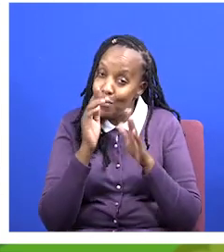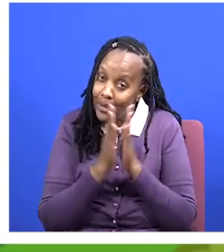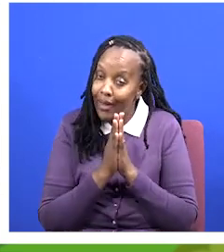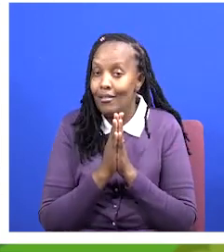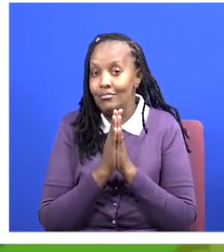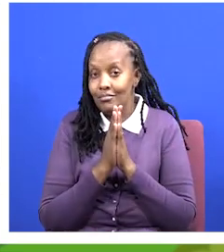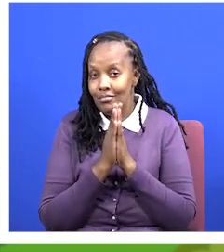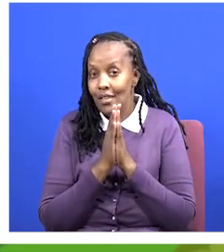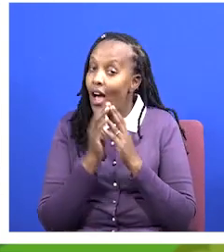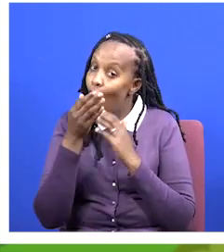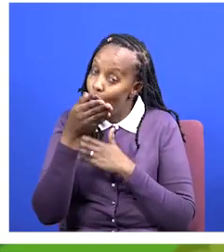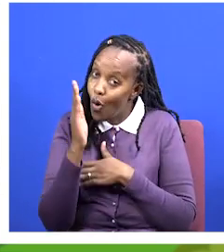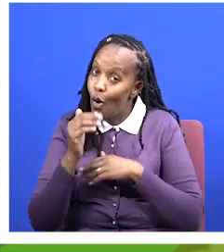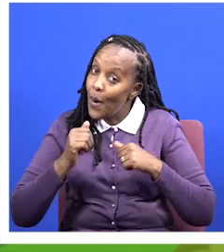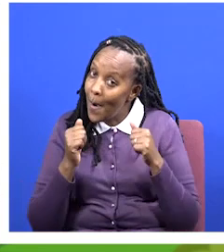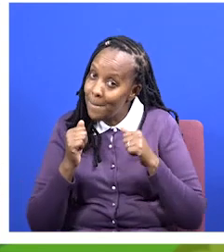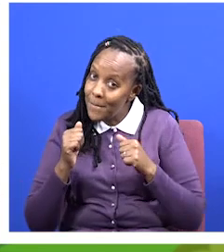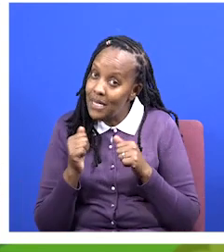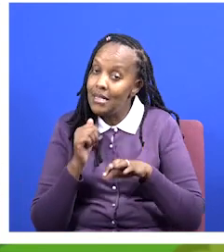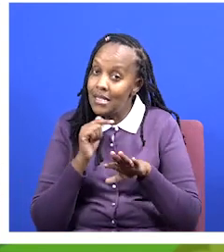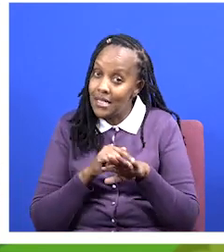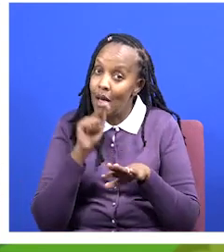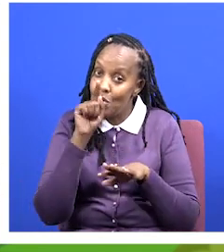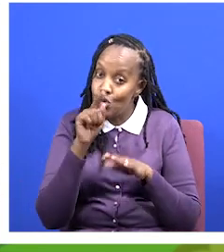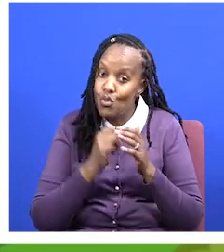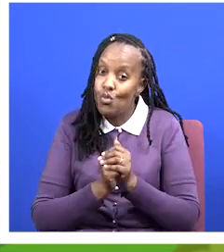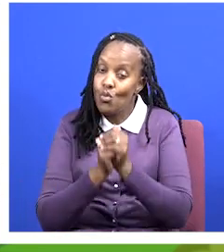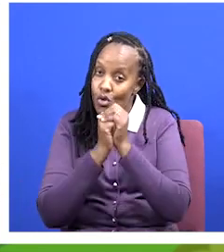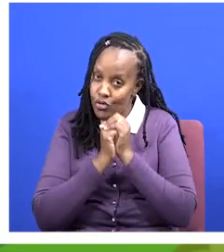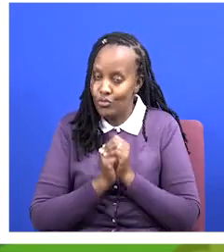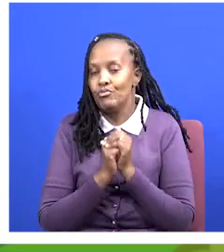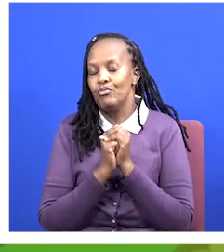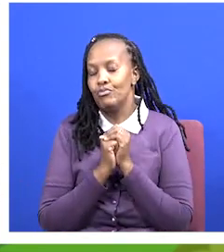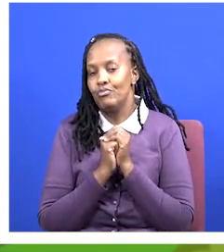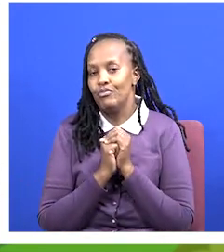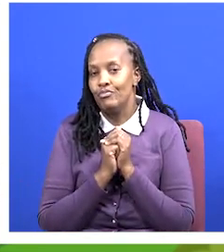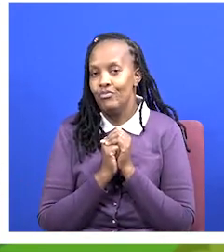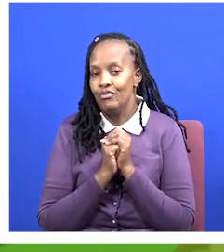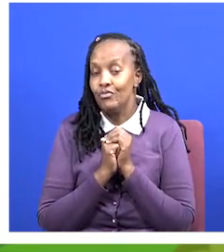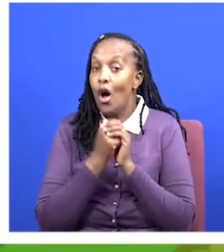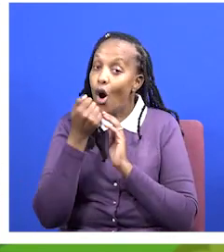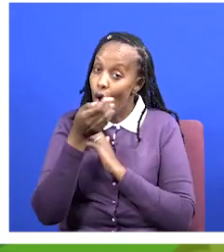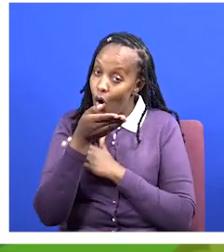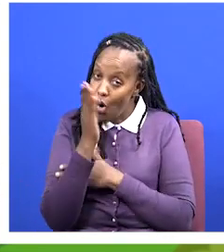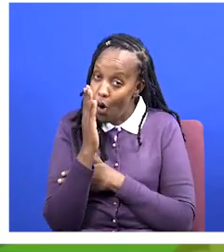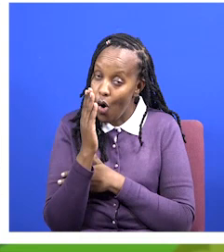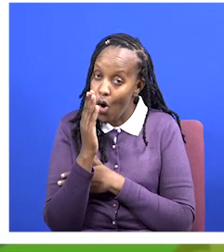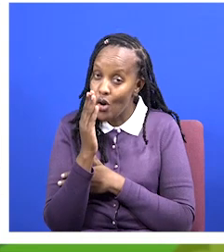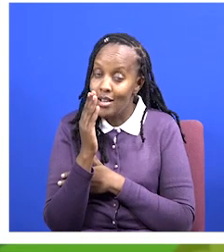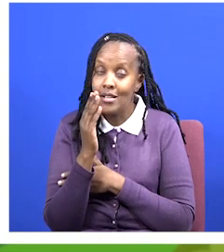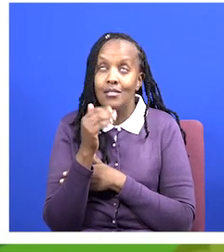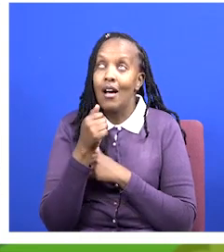to Him. God is happy when we worship Him. God is